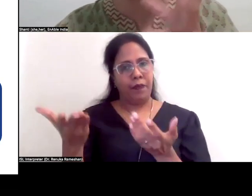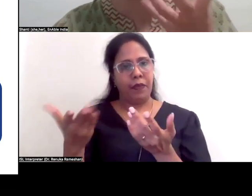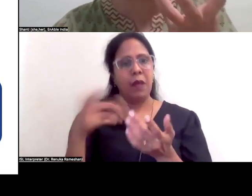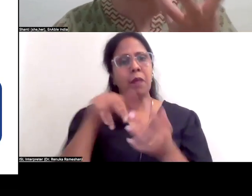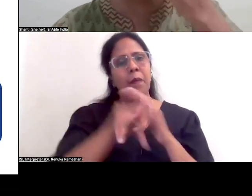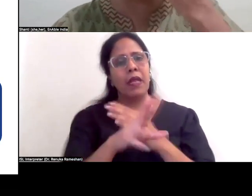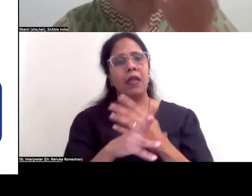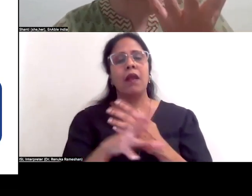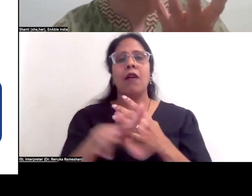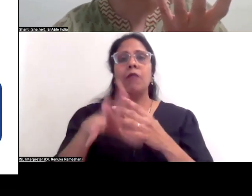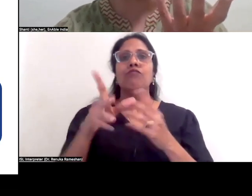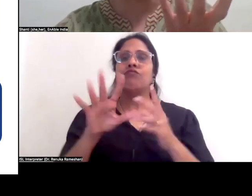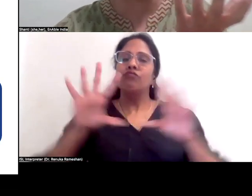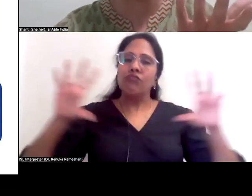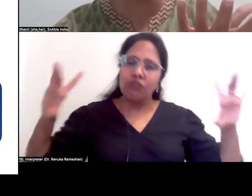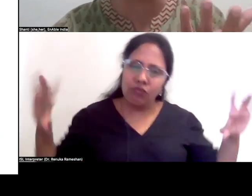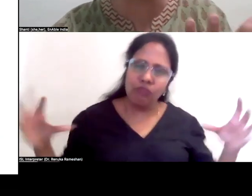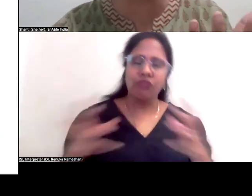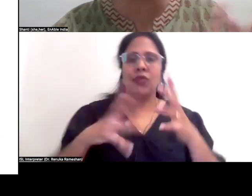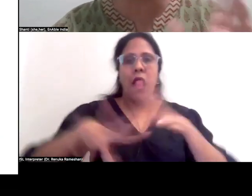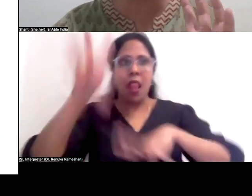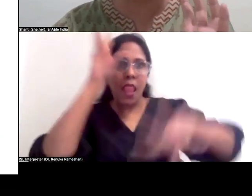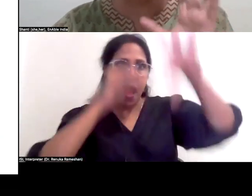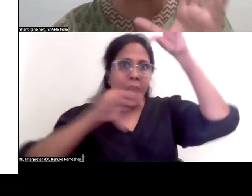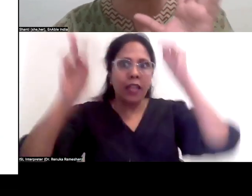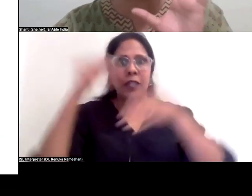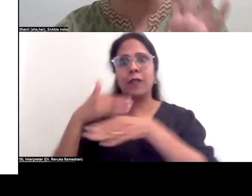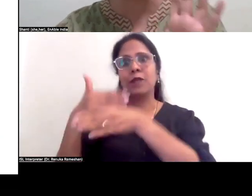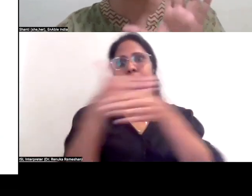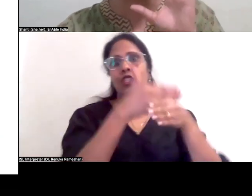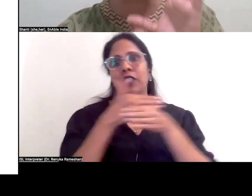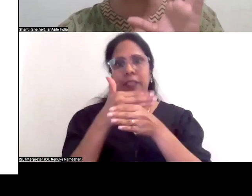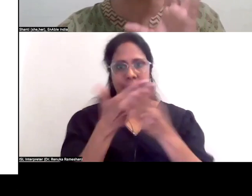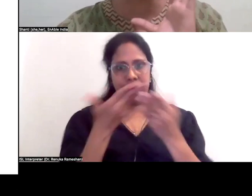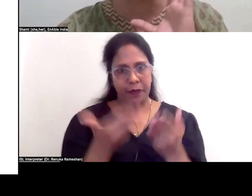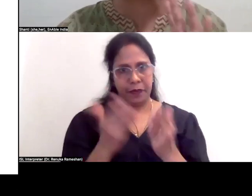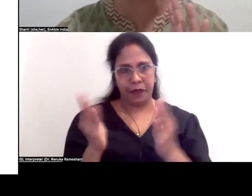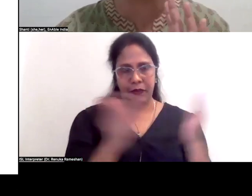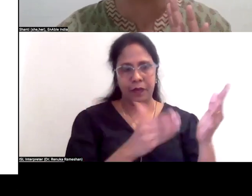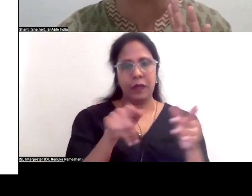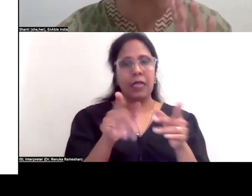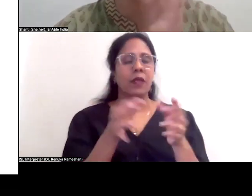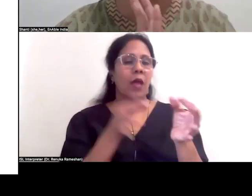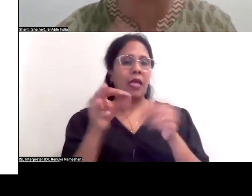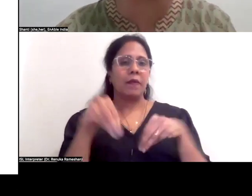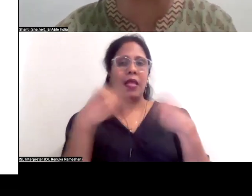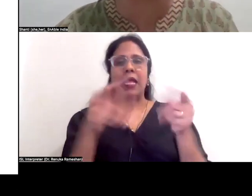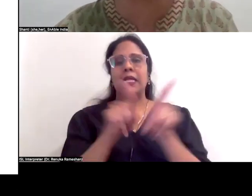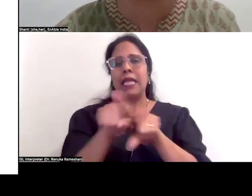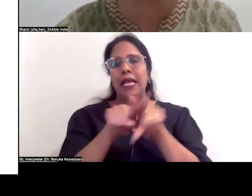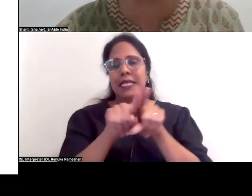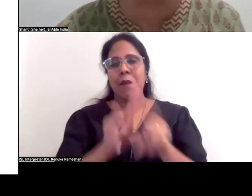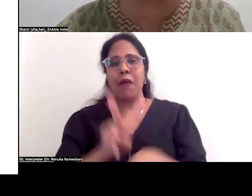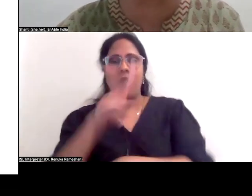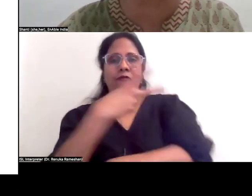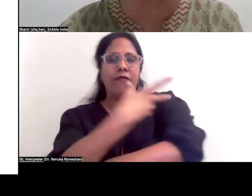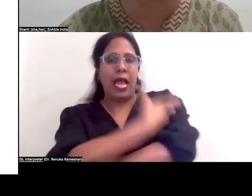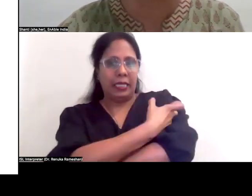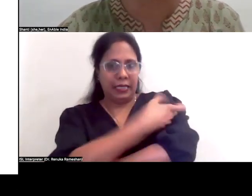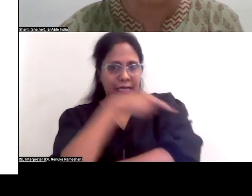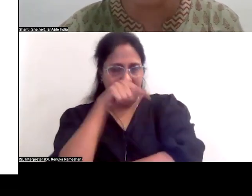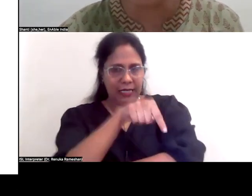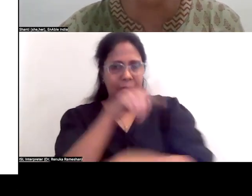solve collectively. What do we mean by this? What is she talking? Let's take the example of vaccination, and that's where we'll understand this